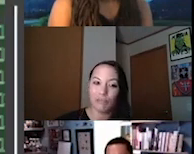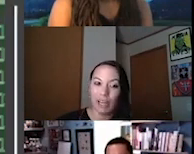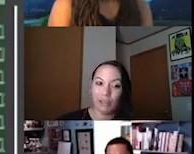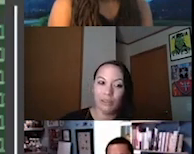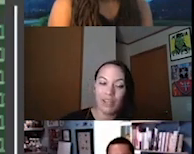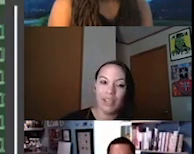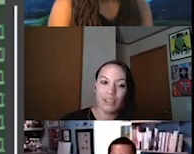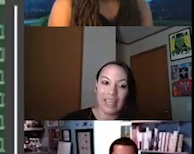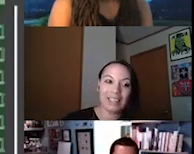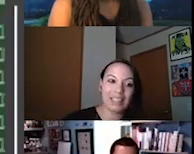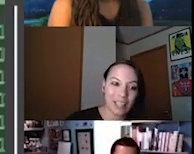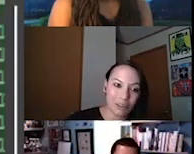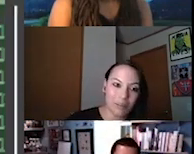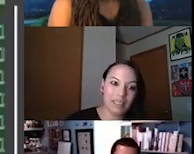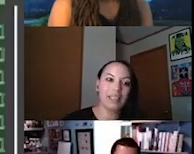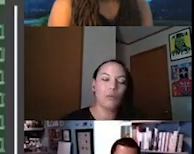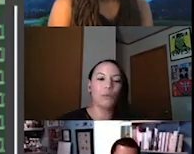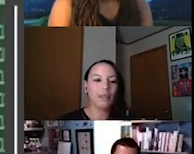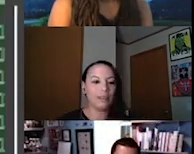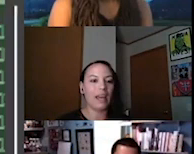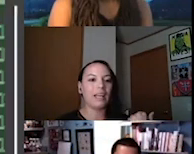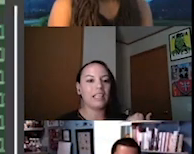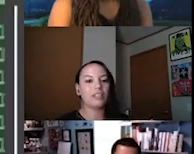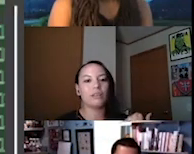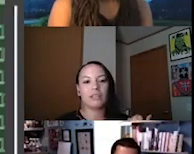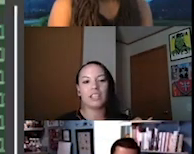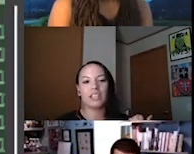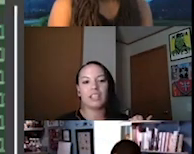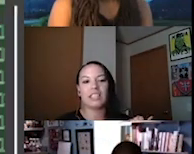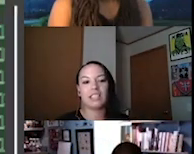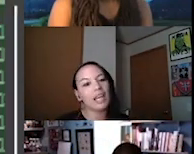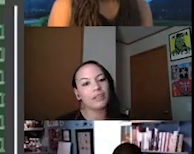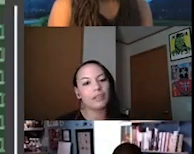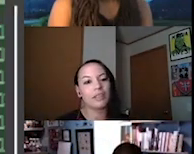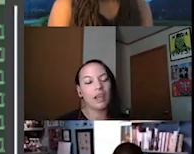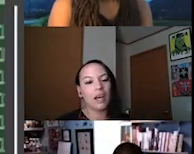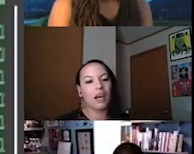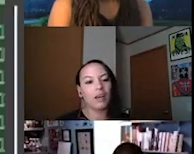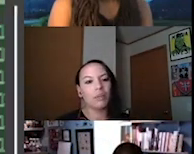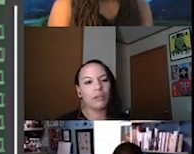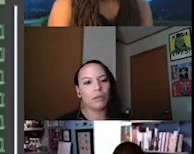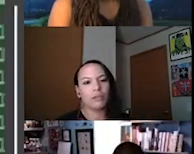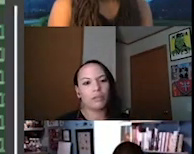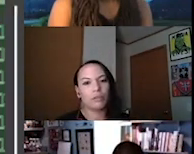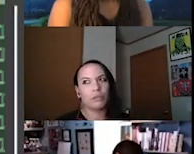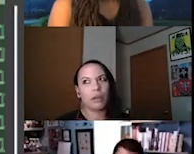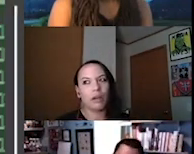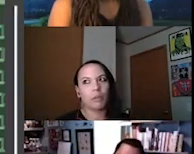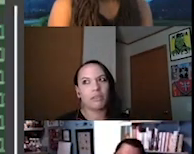not follow the United States government. And with that, each of those nations need designers, but in order